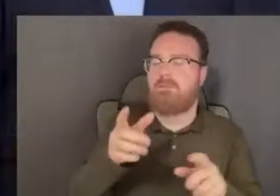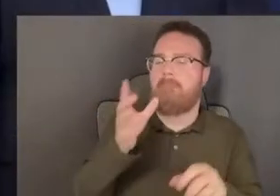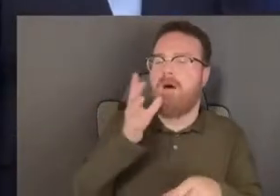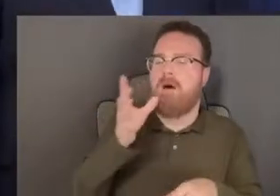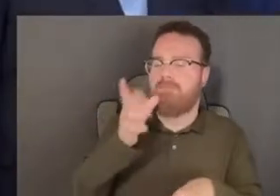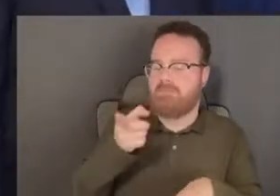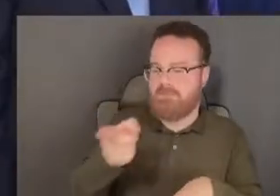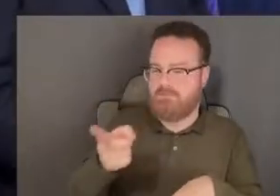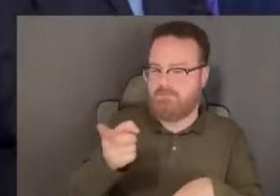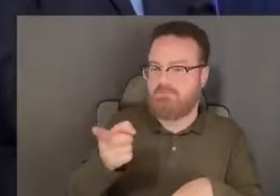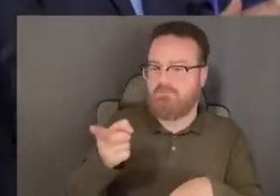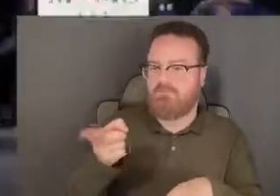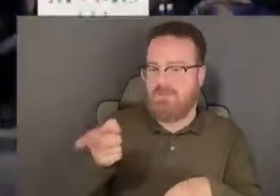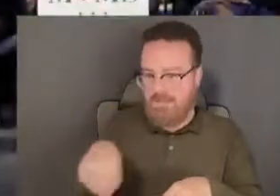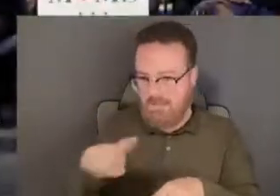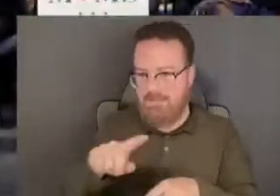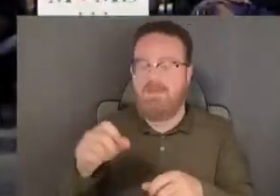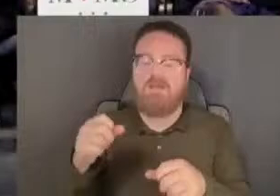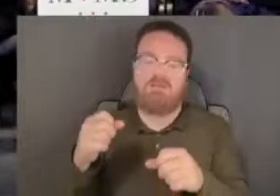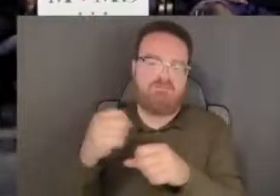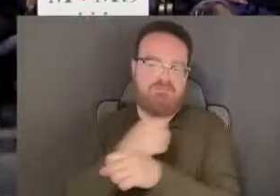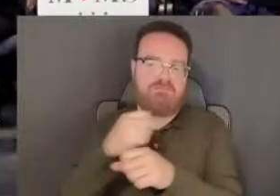the MAHA movement.